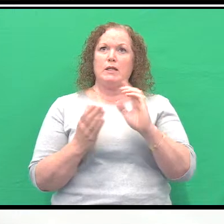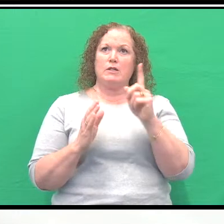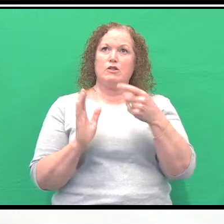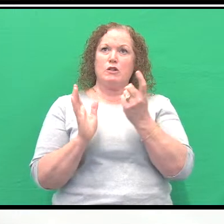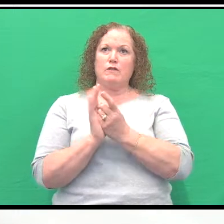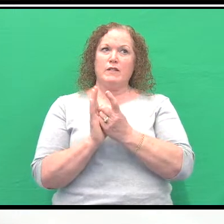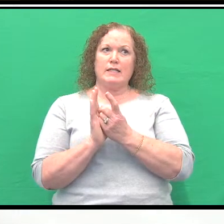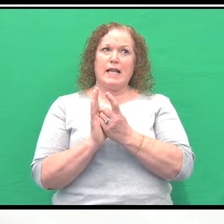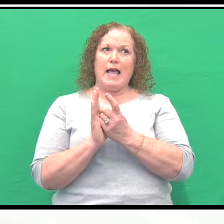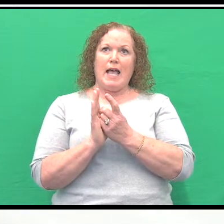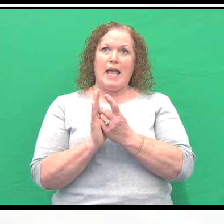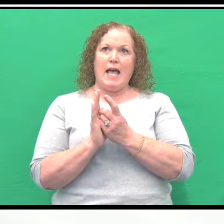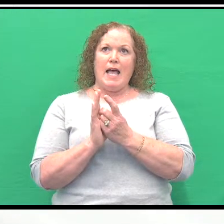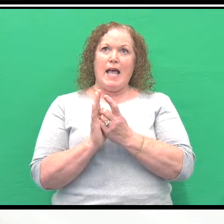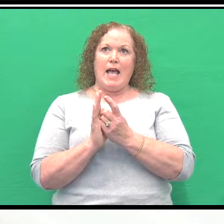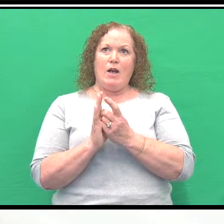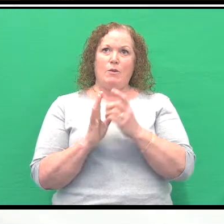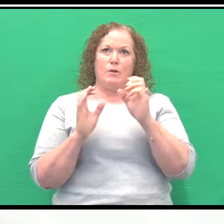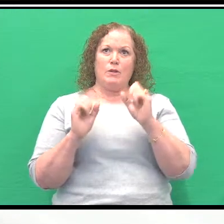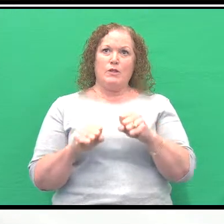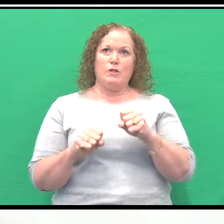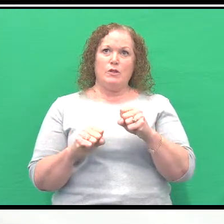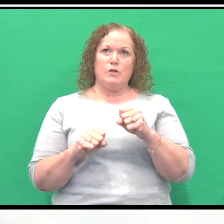12th, this upcoming Saturday.